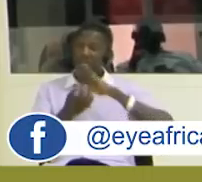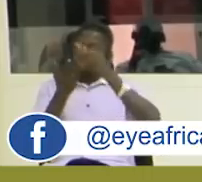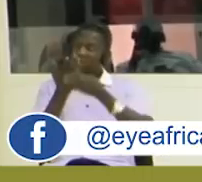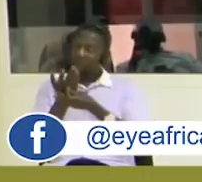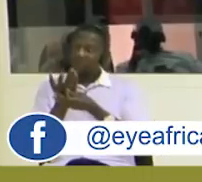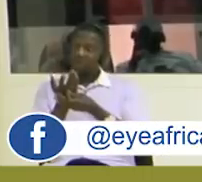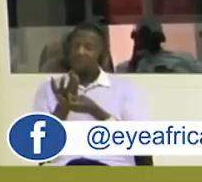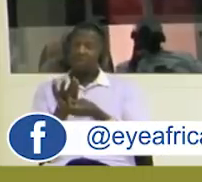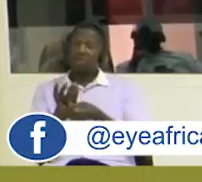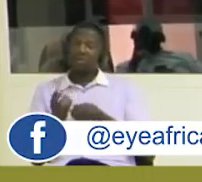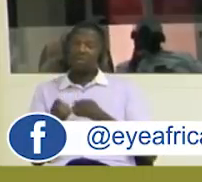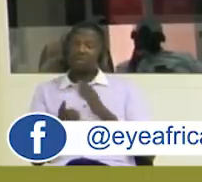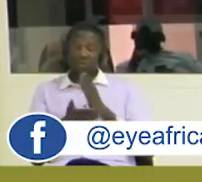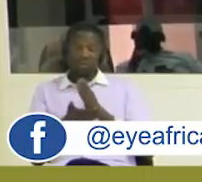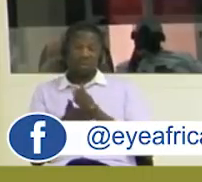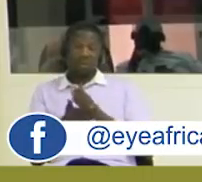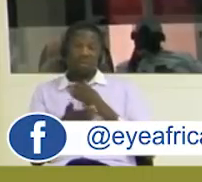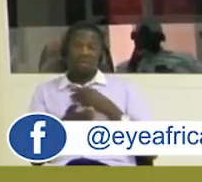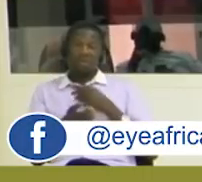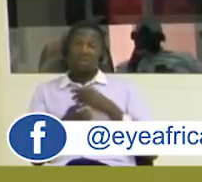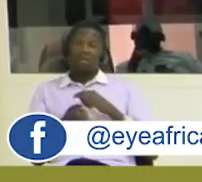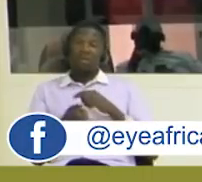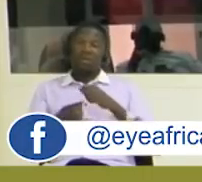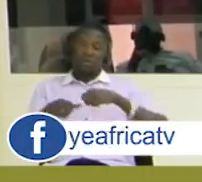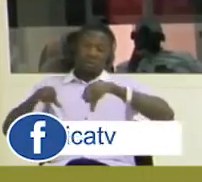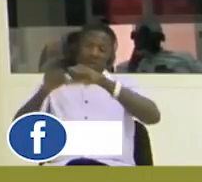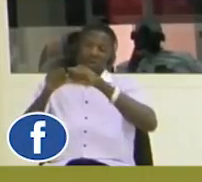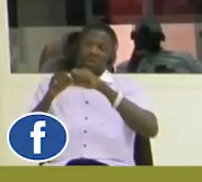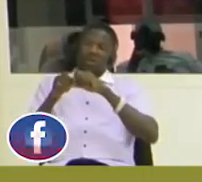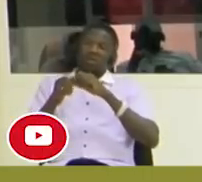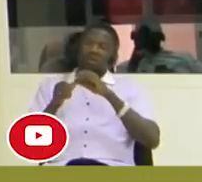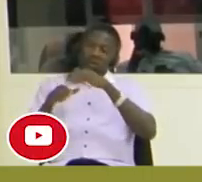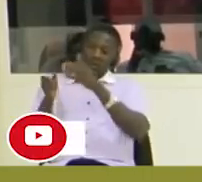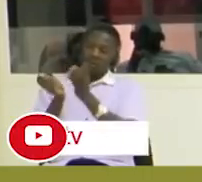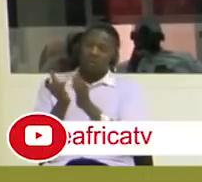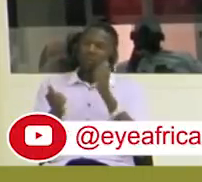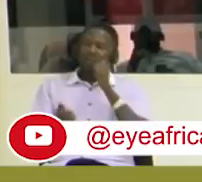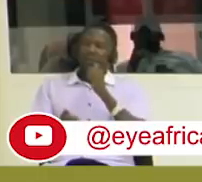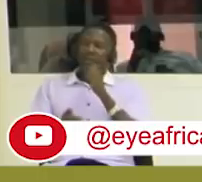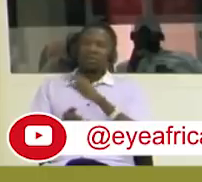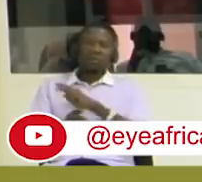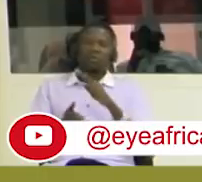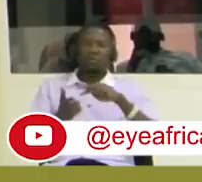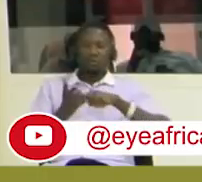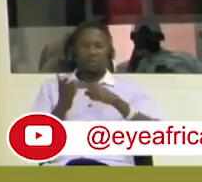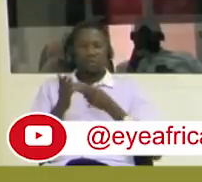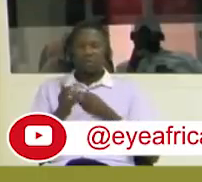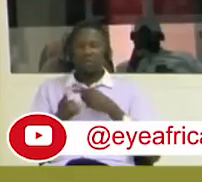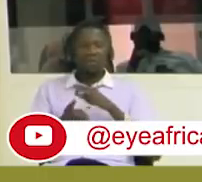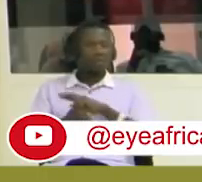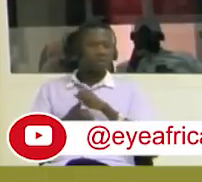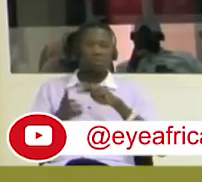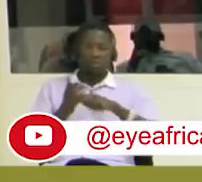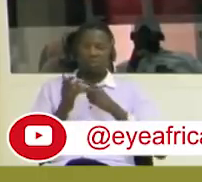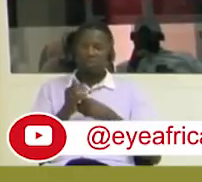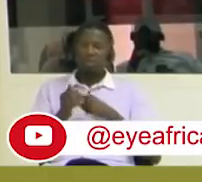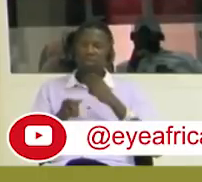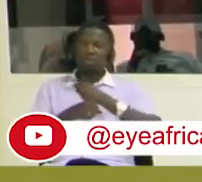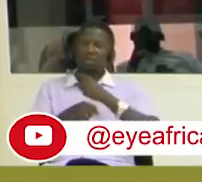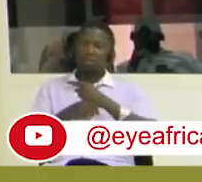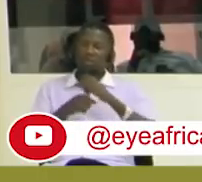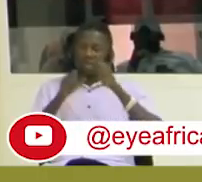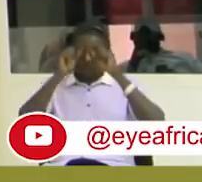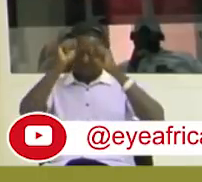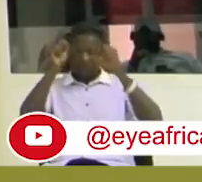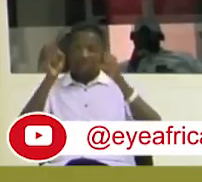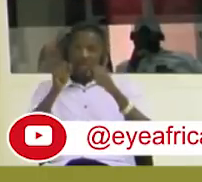The fact that a clandestine channel is used does not necessarily mean that it was not meant for the Gambia government. And